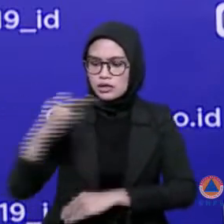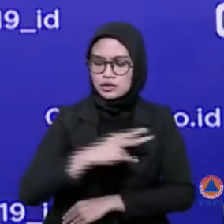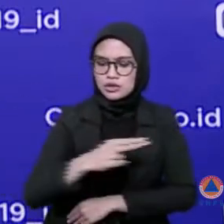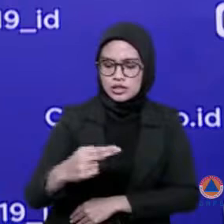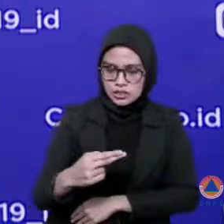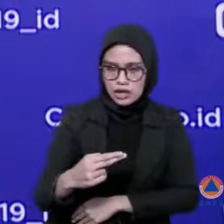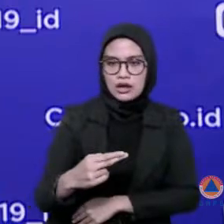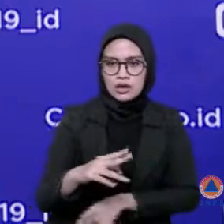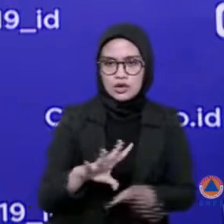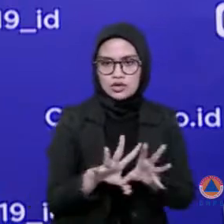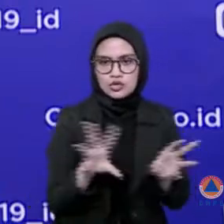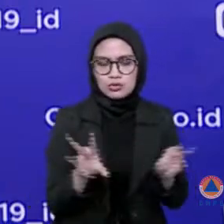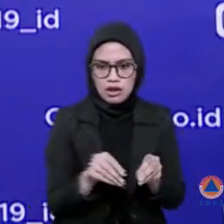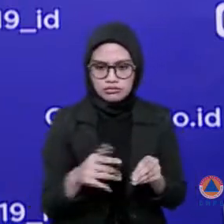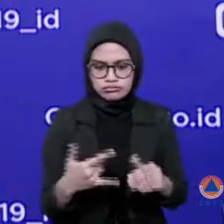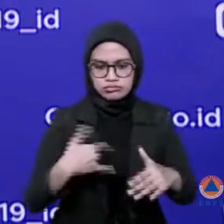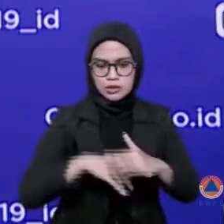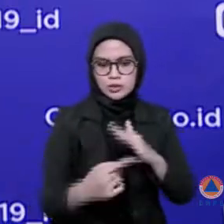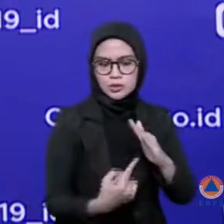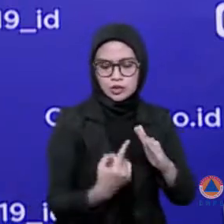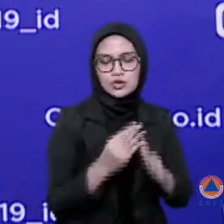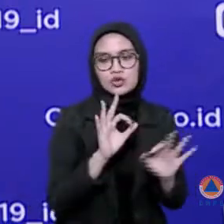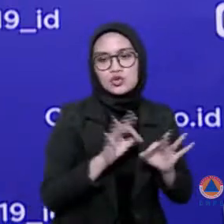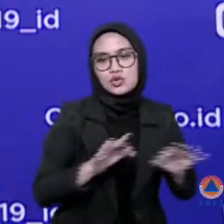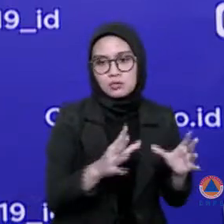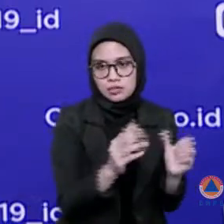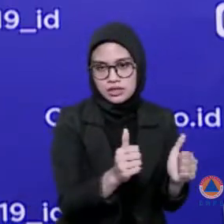dynamic international travelers. Thank you.